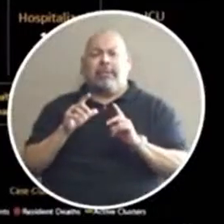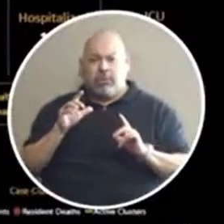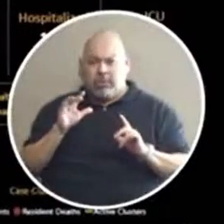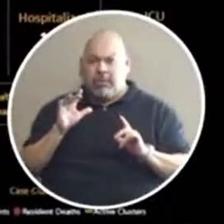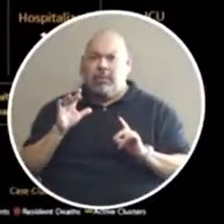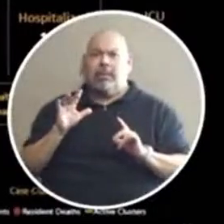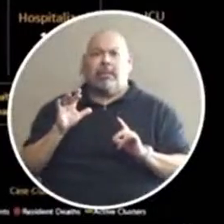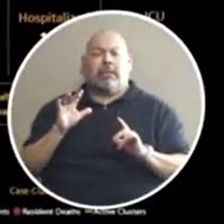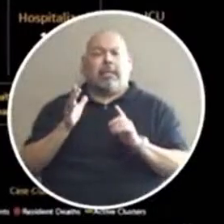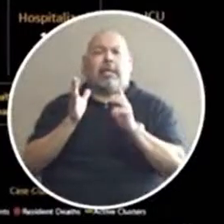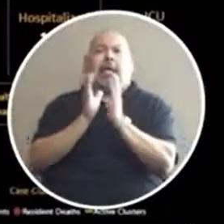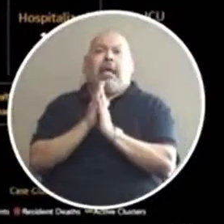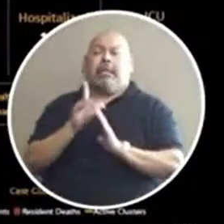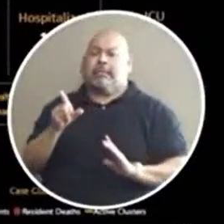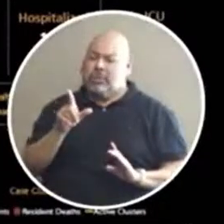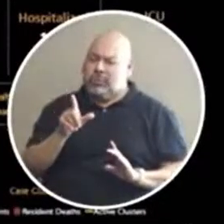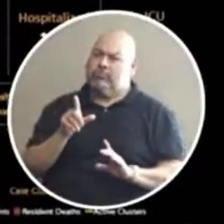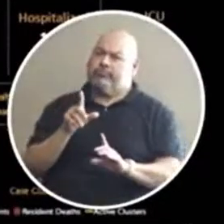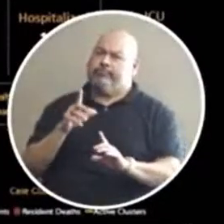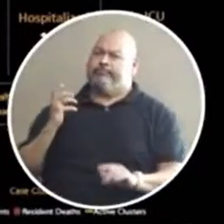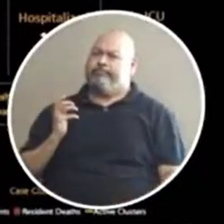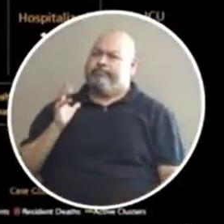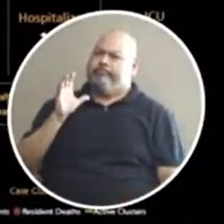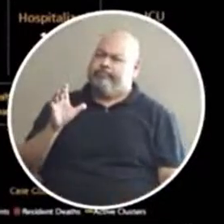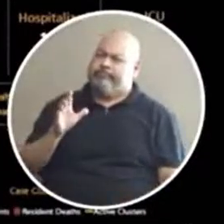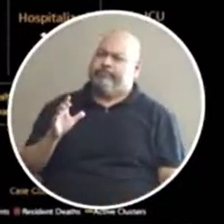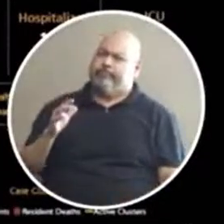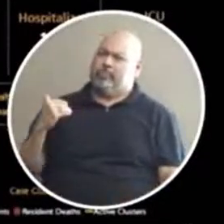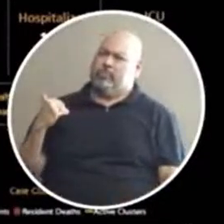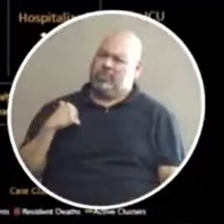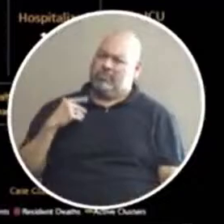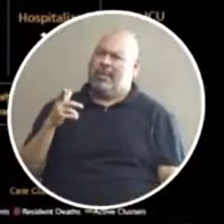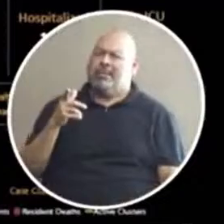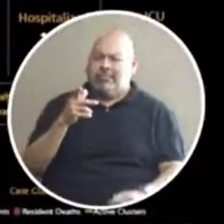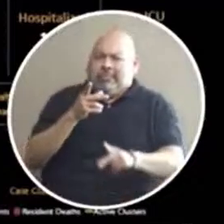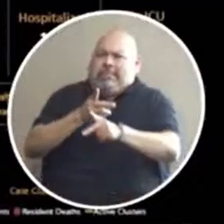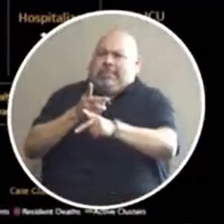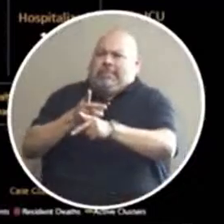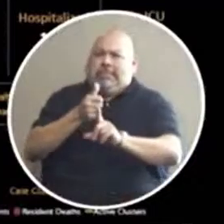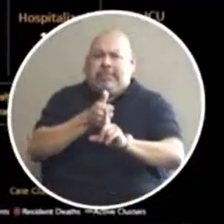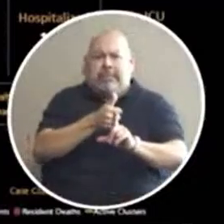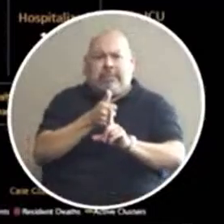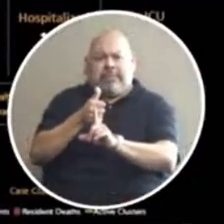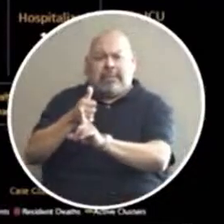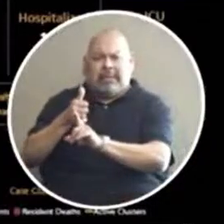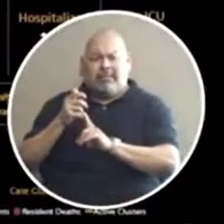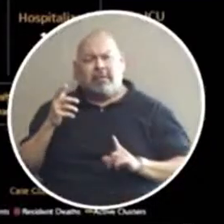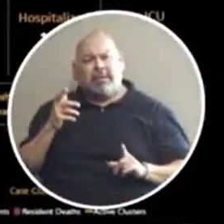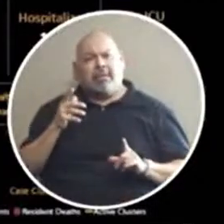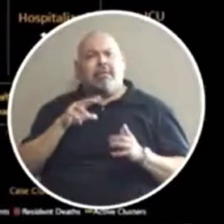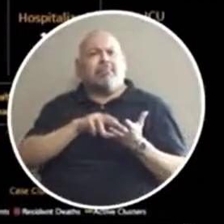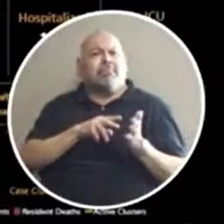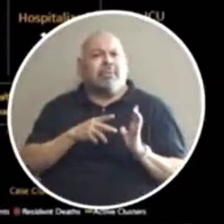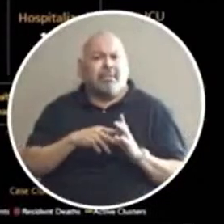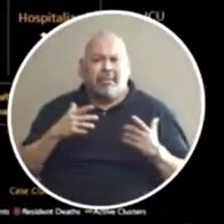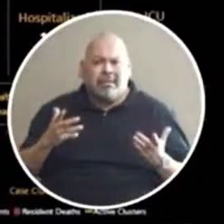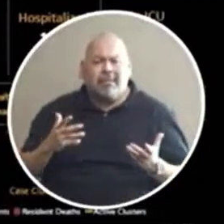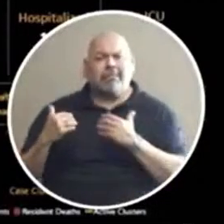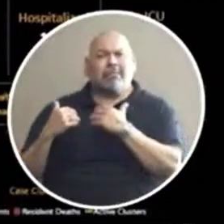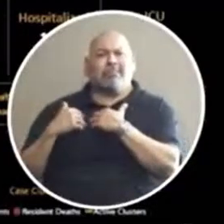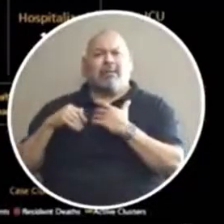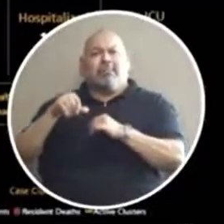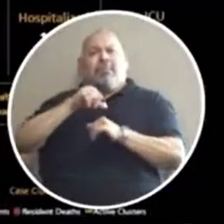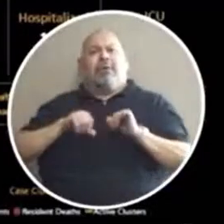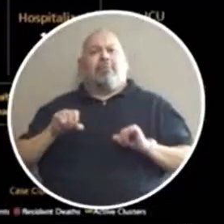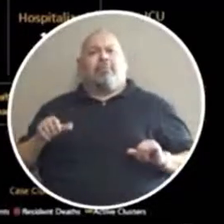inviting the community to take self-responsibility. Being self-responsible for ourselves is going to mean that we're going to be responsible